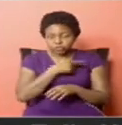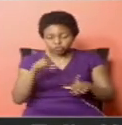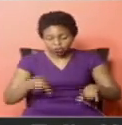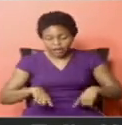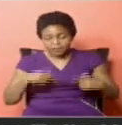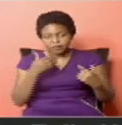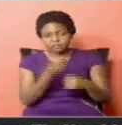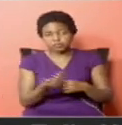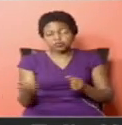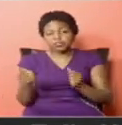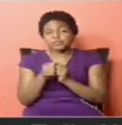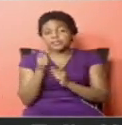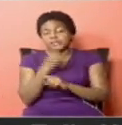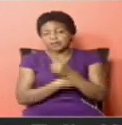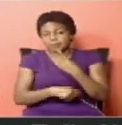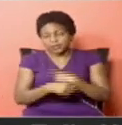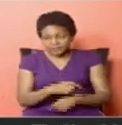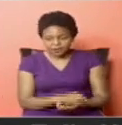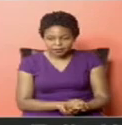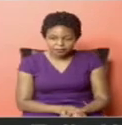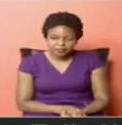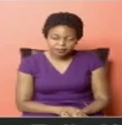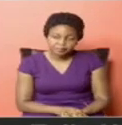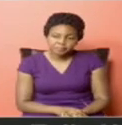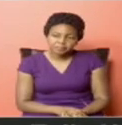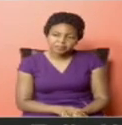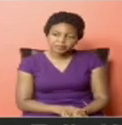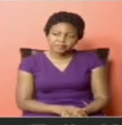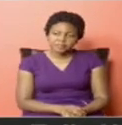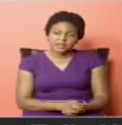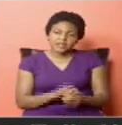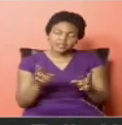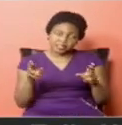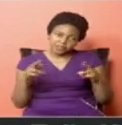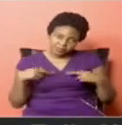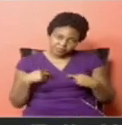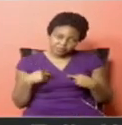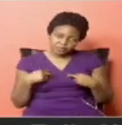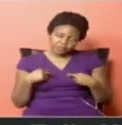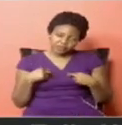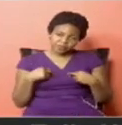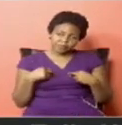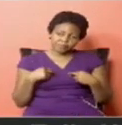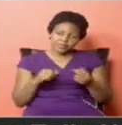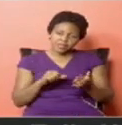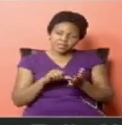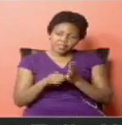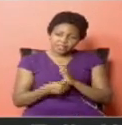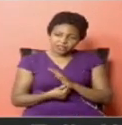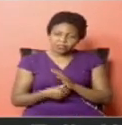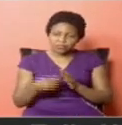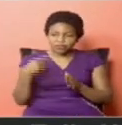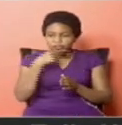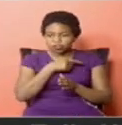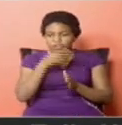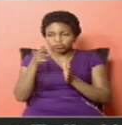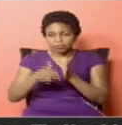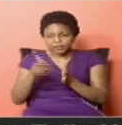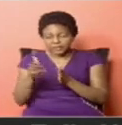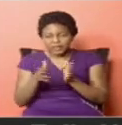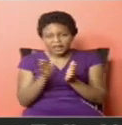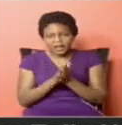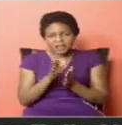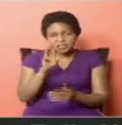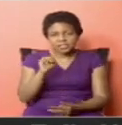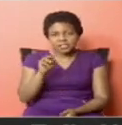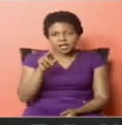of children with disabilities. And then the outcome, the issue of social media and multimedia,